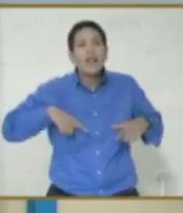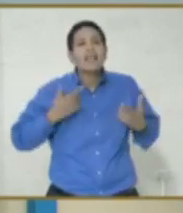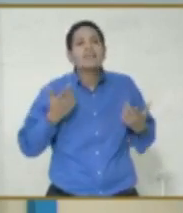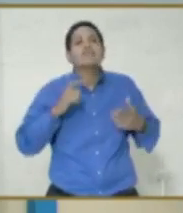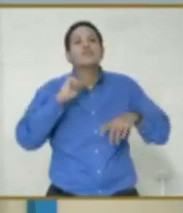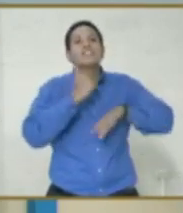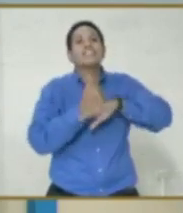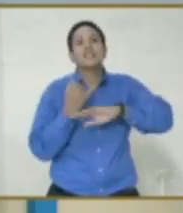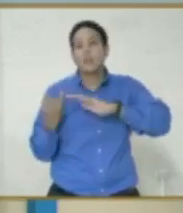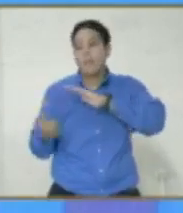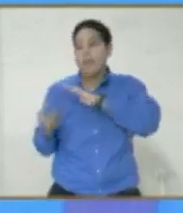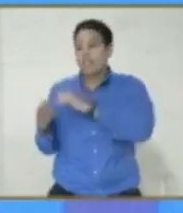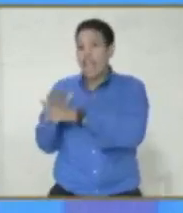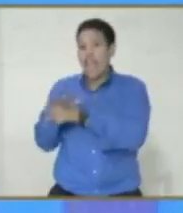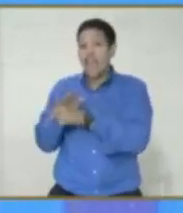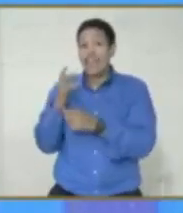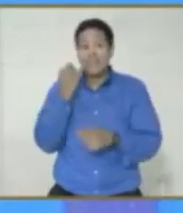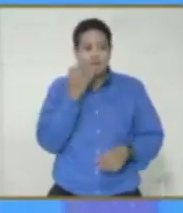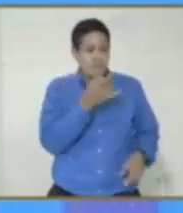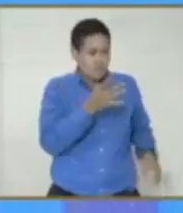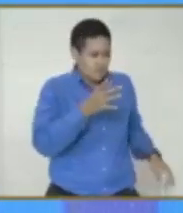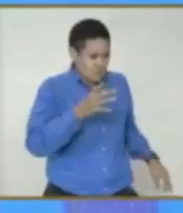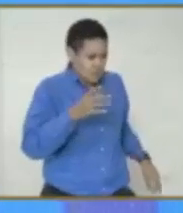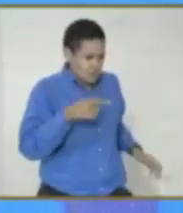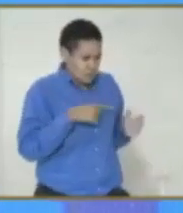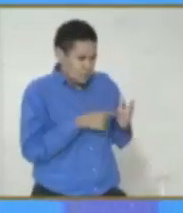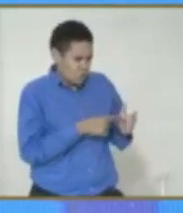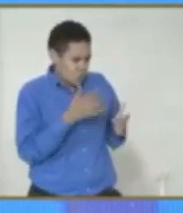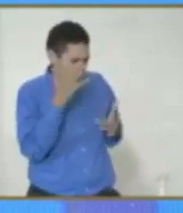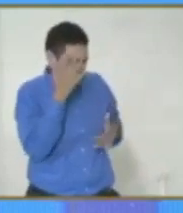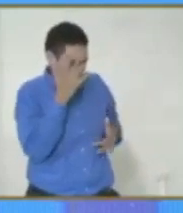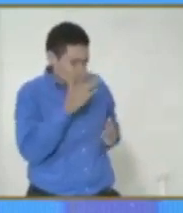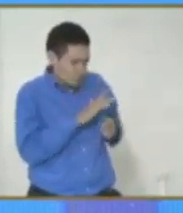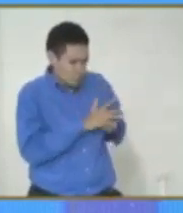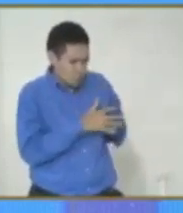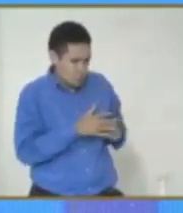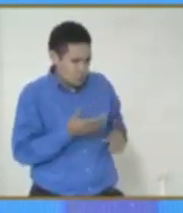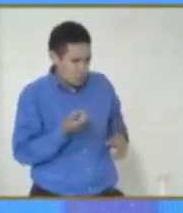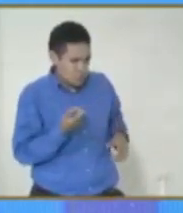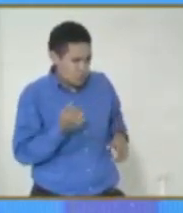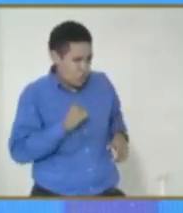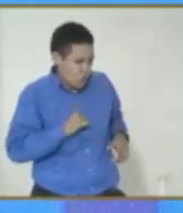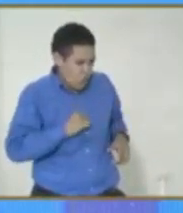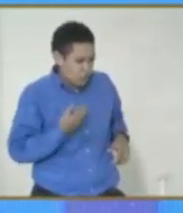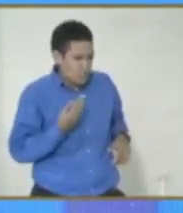areas, so that if someone starts to develop any